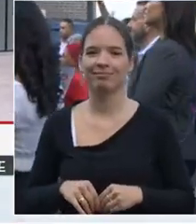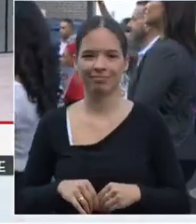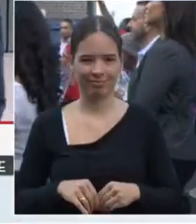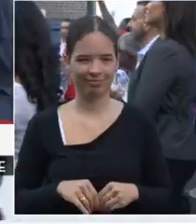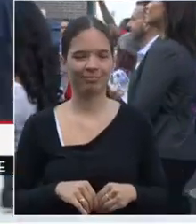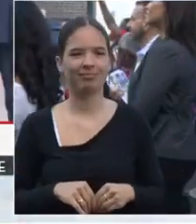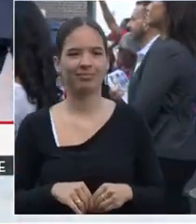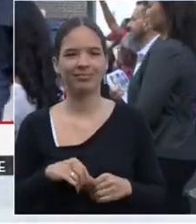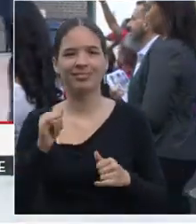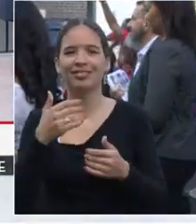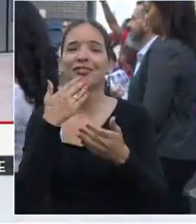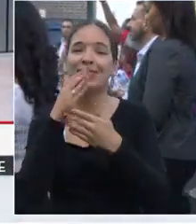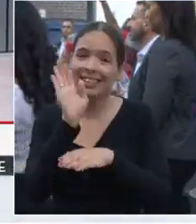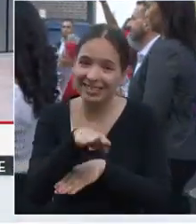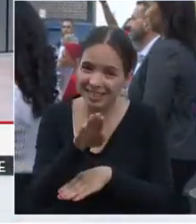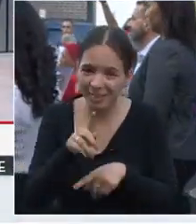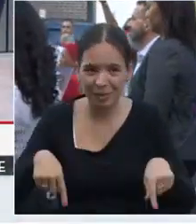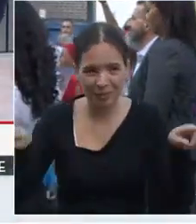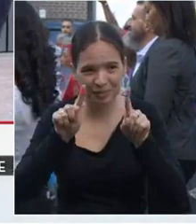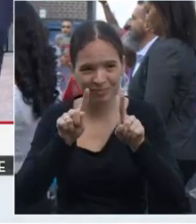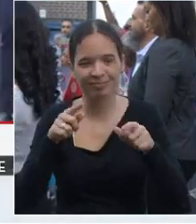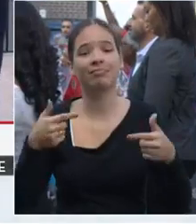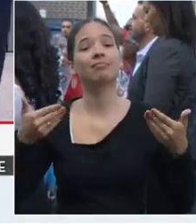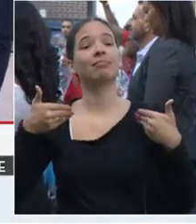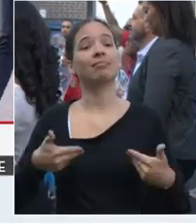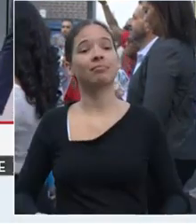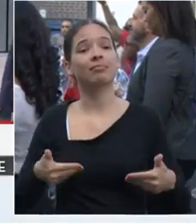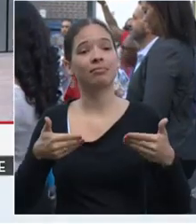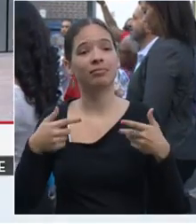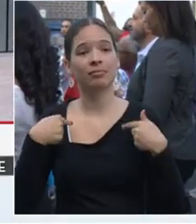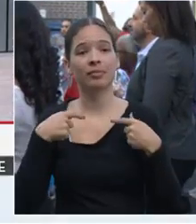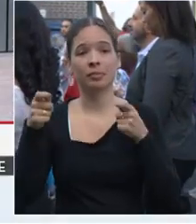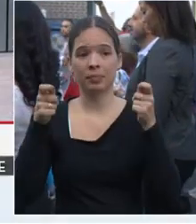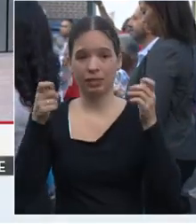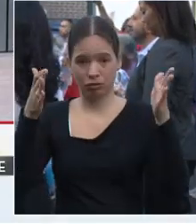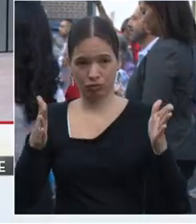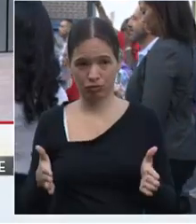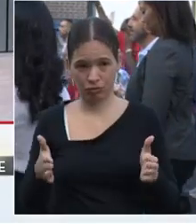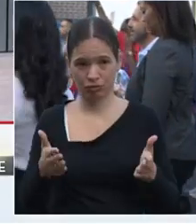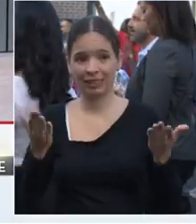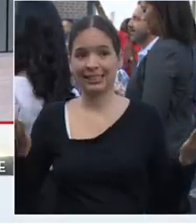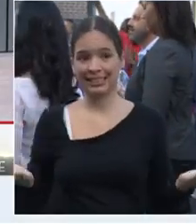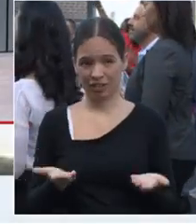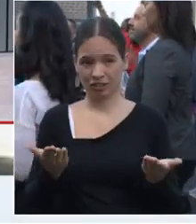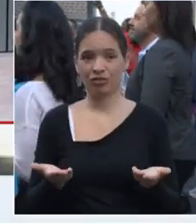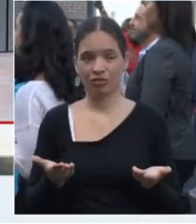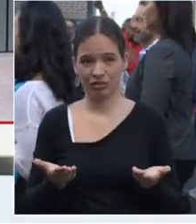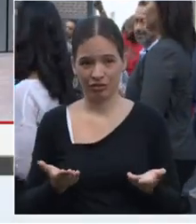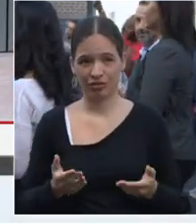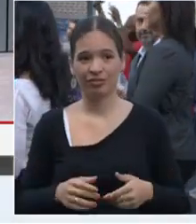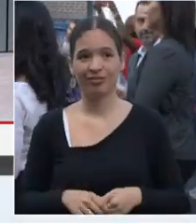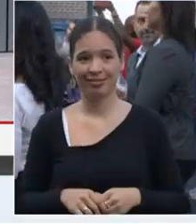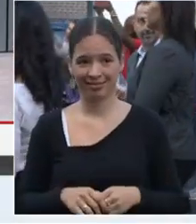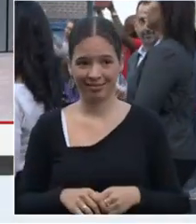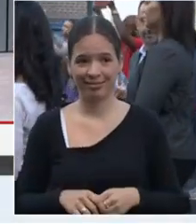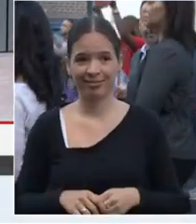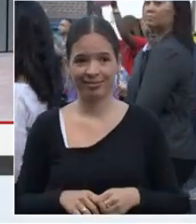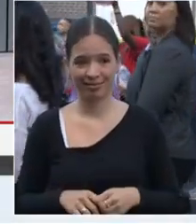Good afternoon, everyone. My name is Malaysia Mitchell. I am the store manager here at Lidl Skyland.